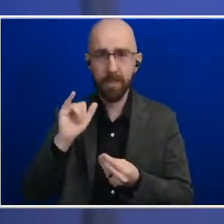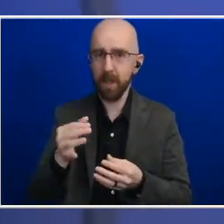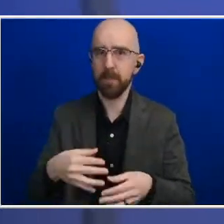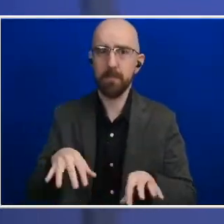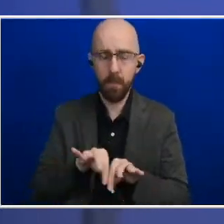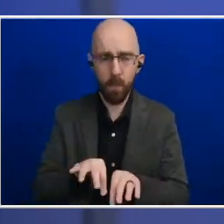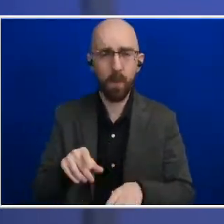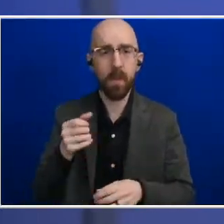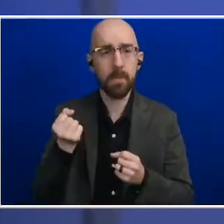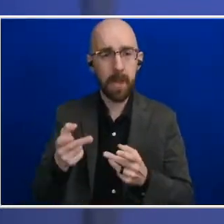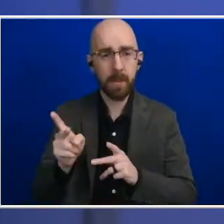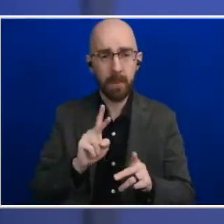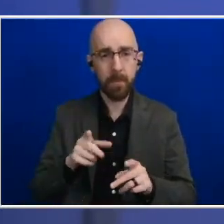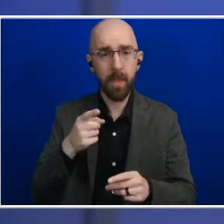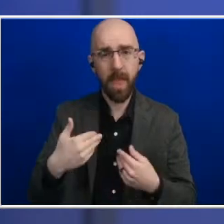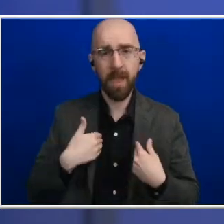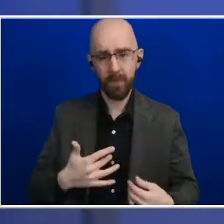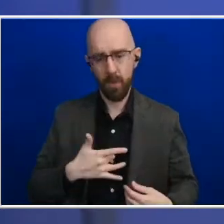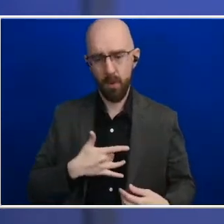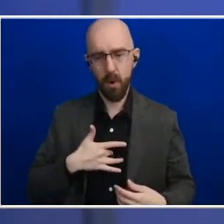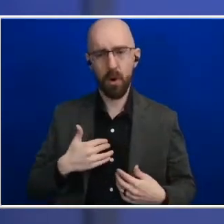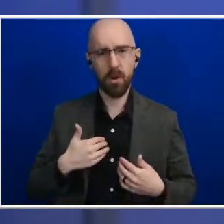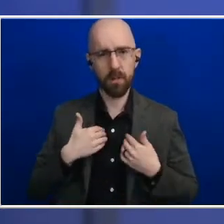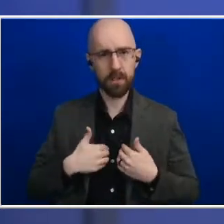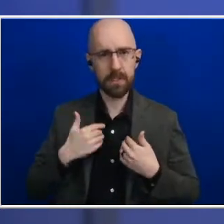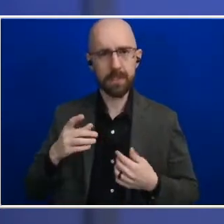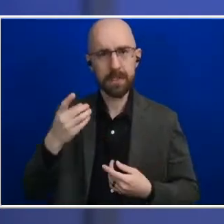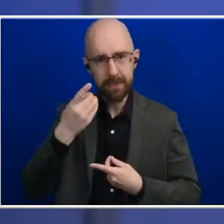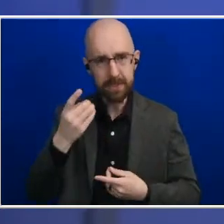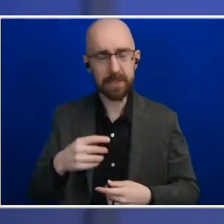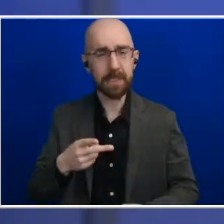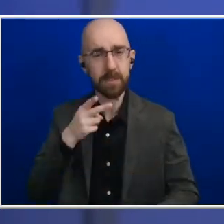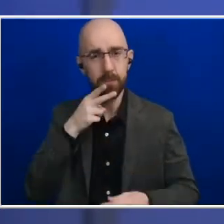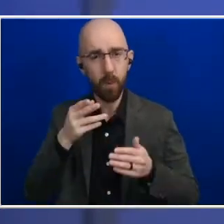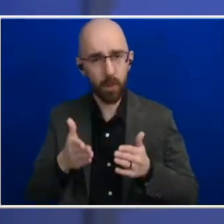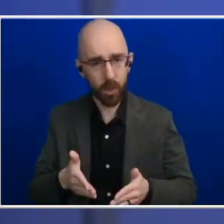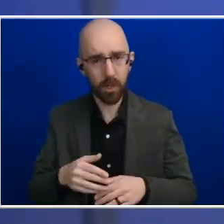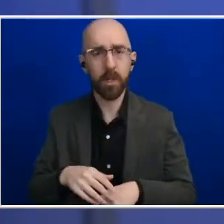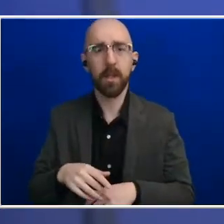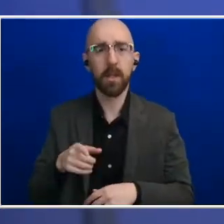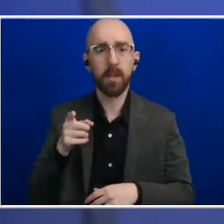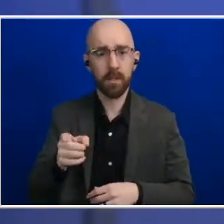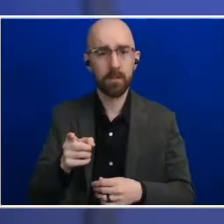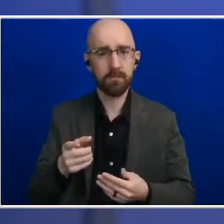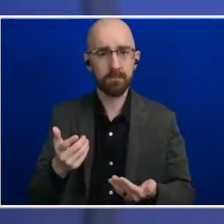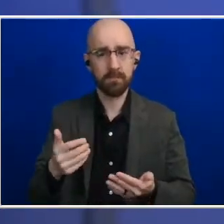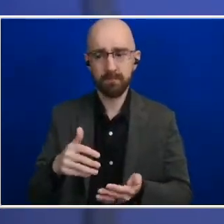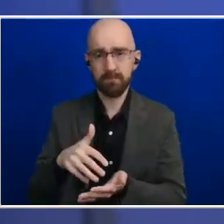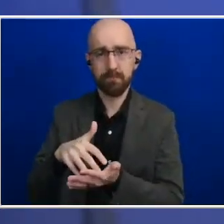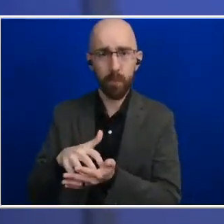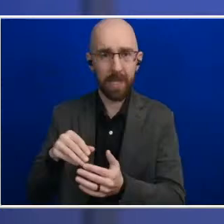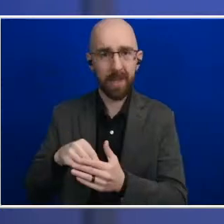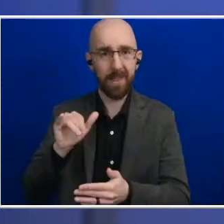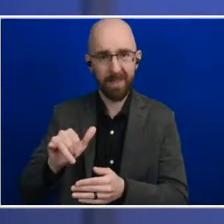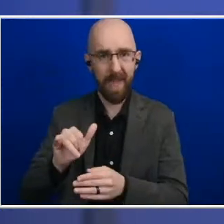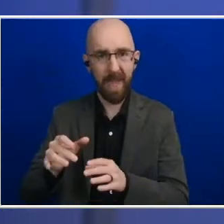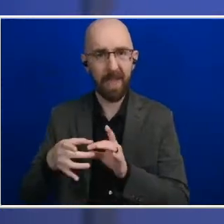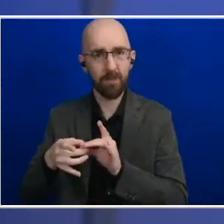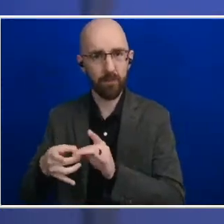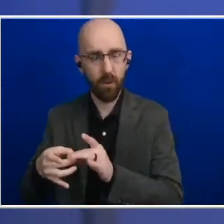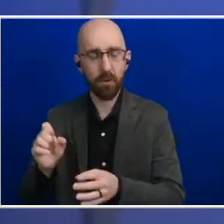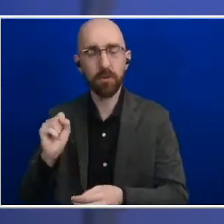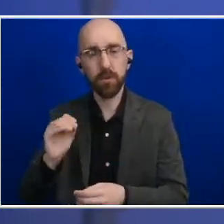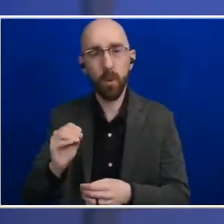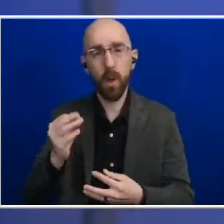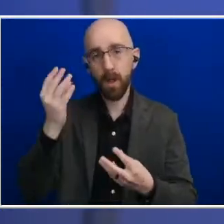have cardiovascular disease, if they've been smokers, they are compromised in that regard. So to stay cognitively fit, it's